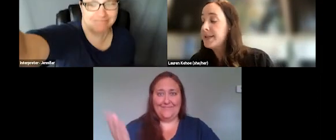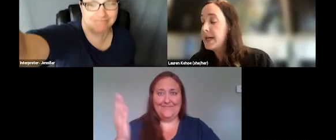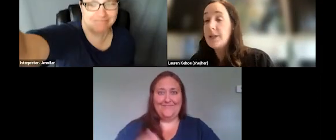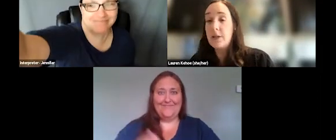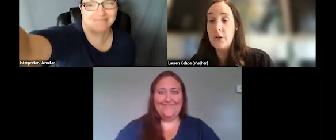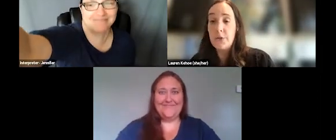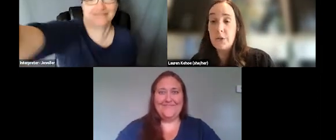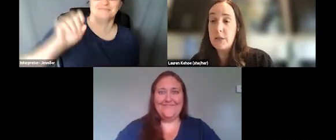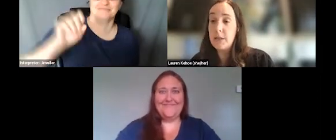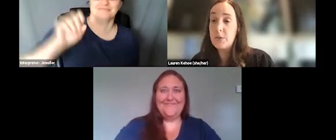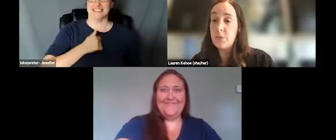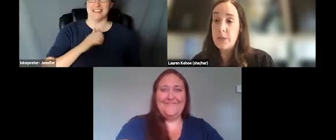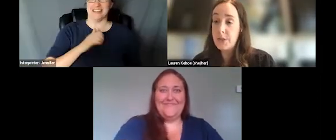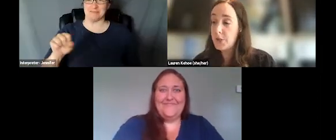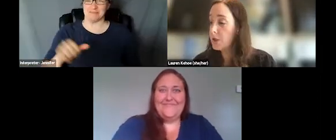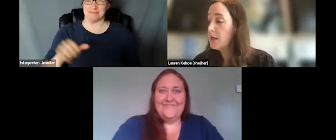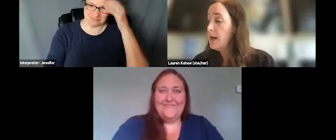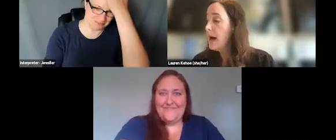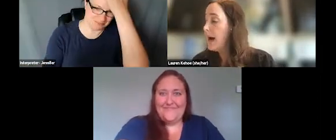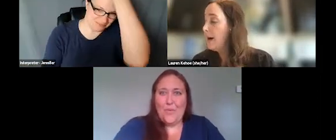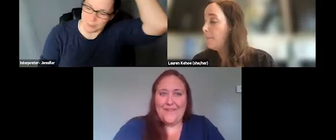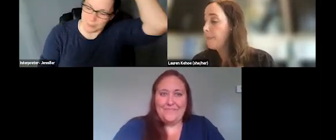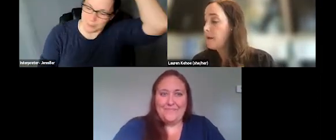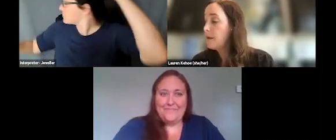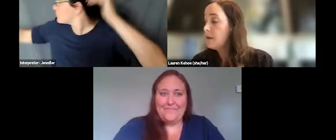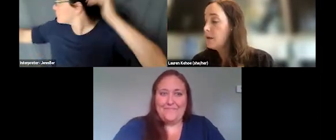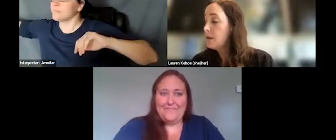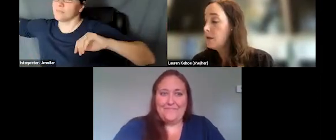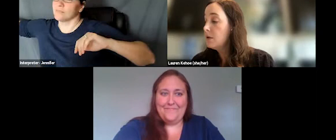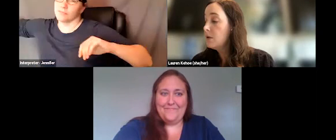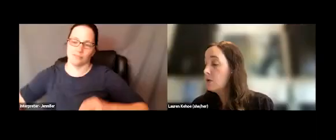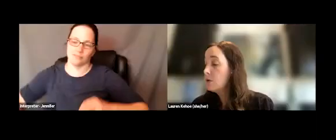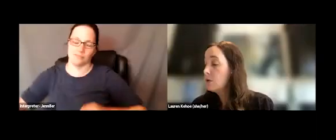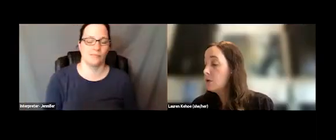Harini in this case, our user experience researcher,